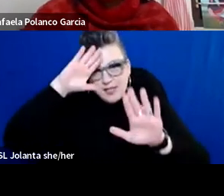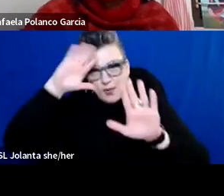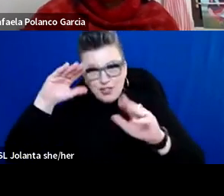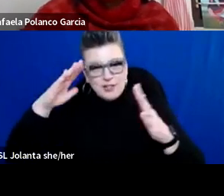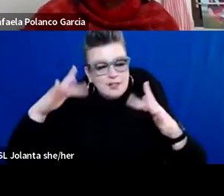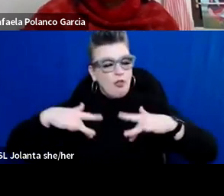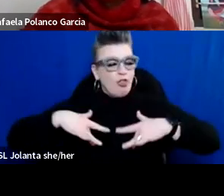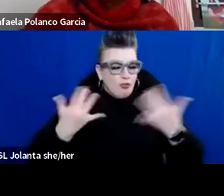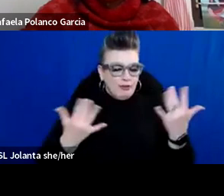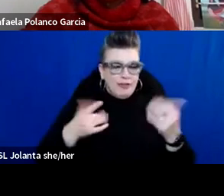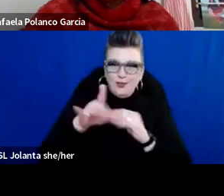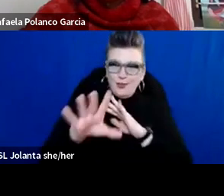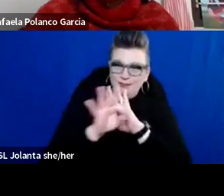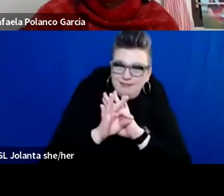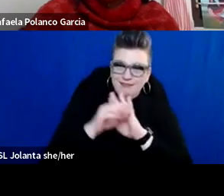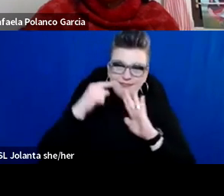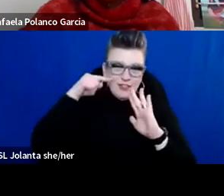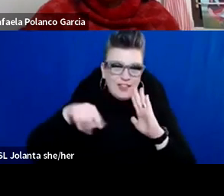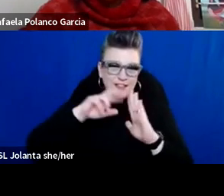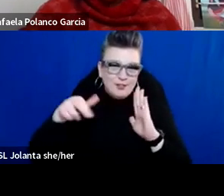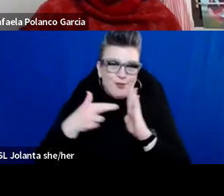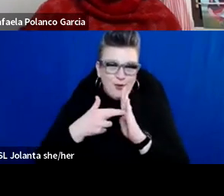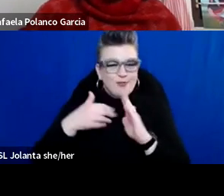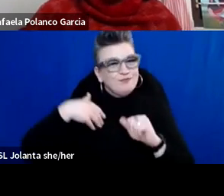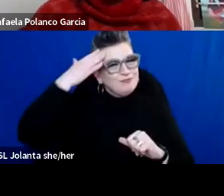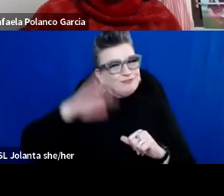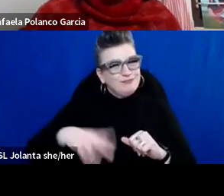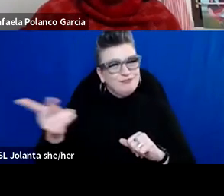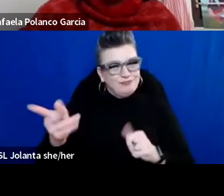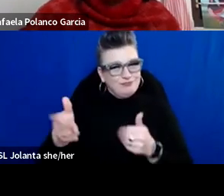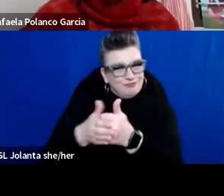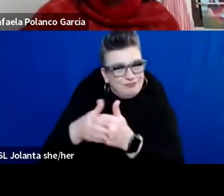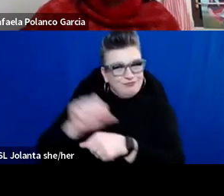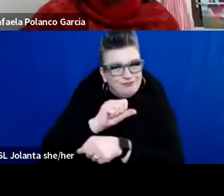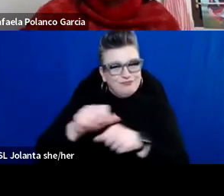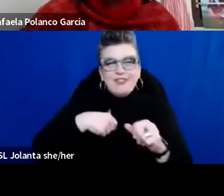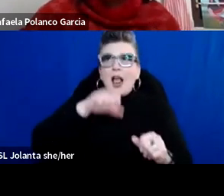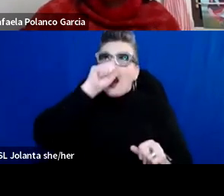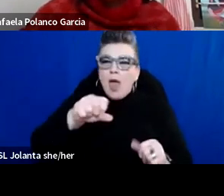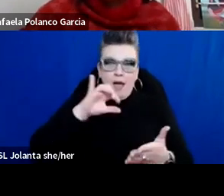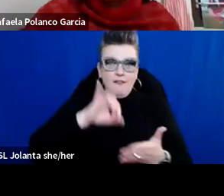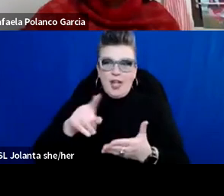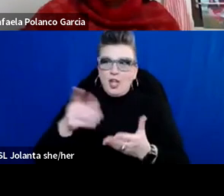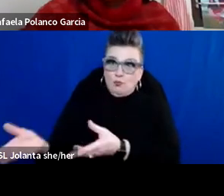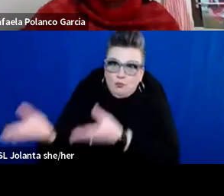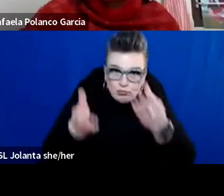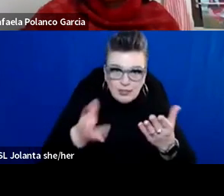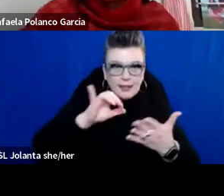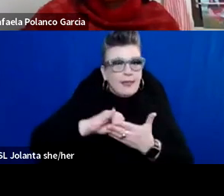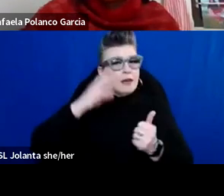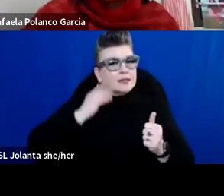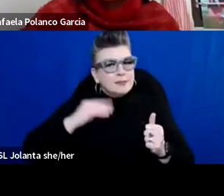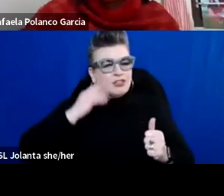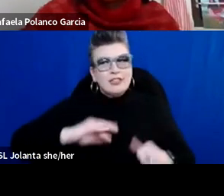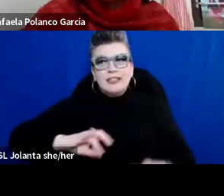selected for the role and i know you work closely with him so i love the fact that you also bring that experience and understand